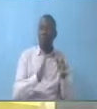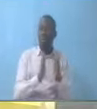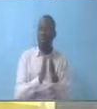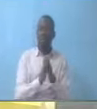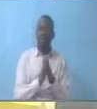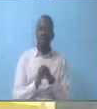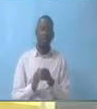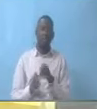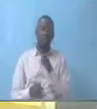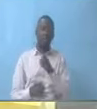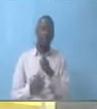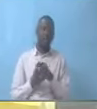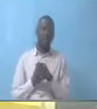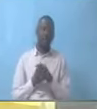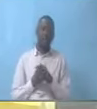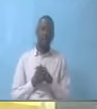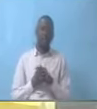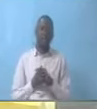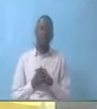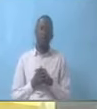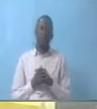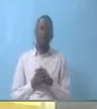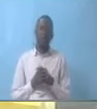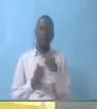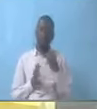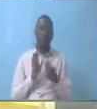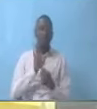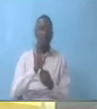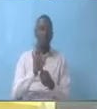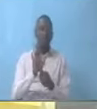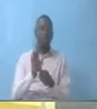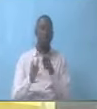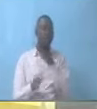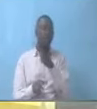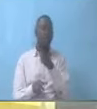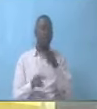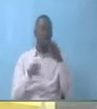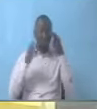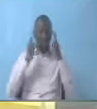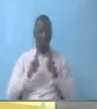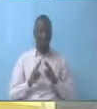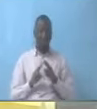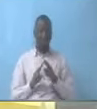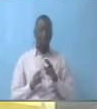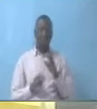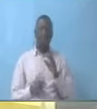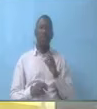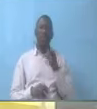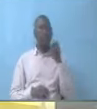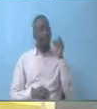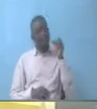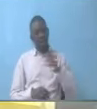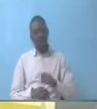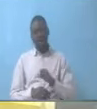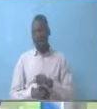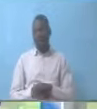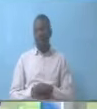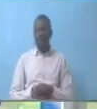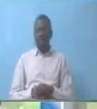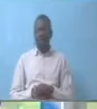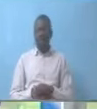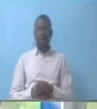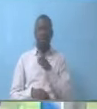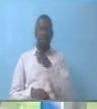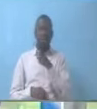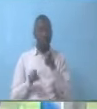So that emphasizes that type of law was bad. Yes. And this was passed on the 9th day